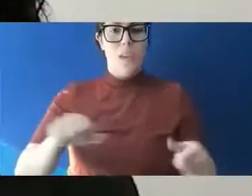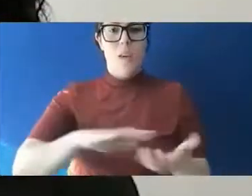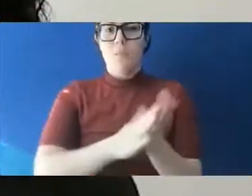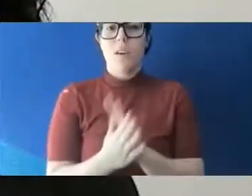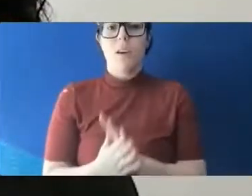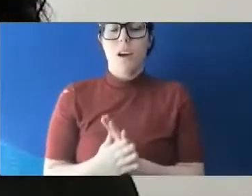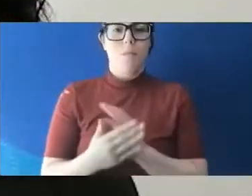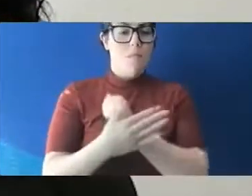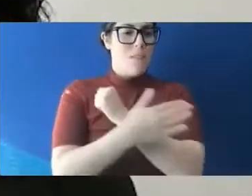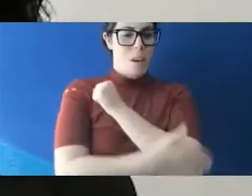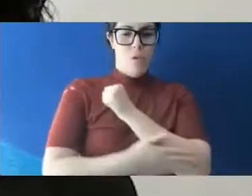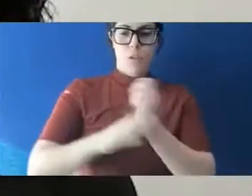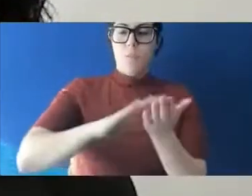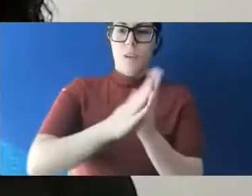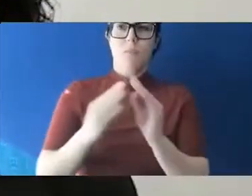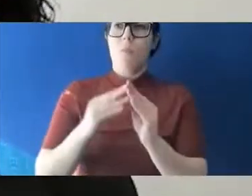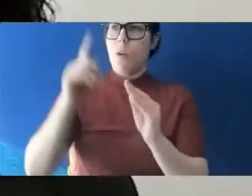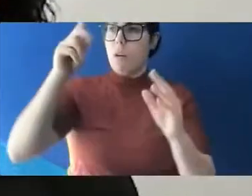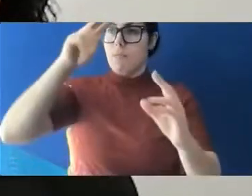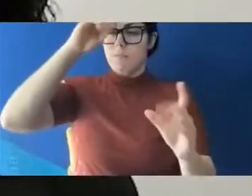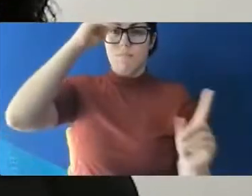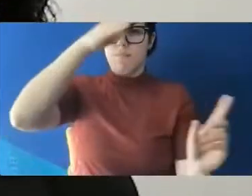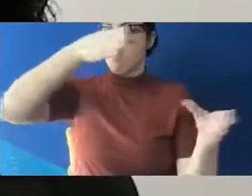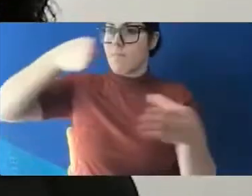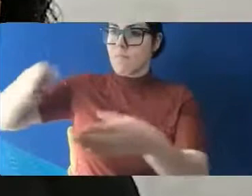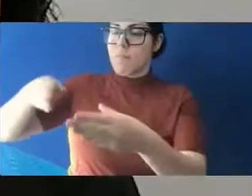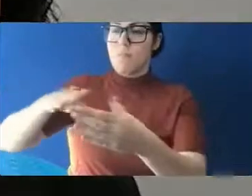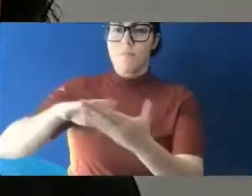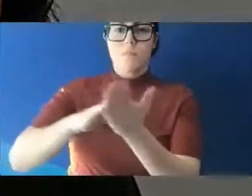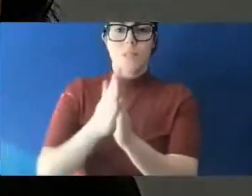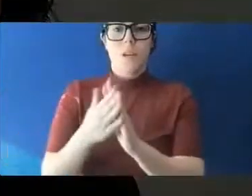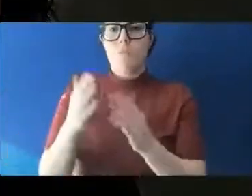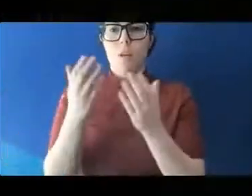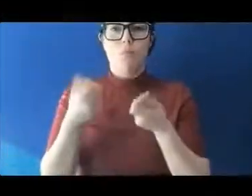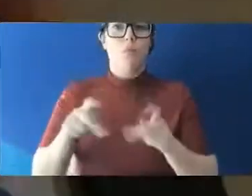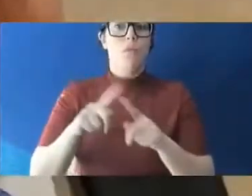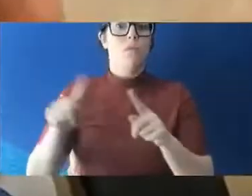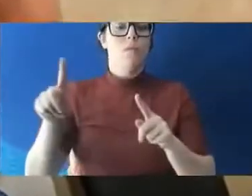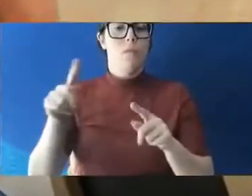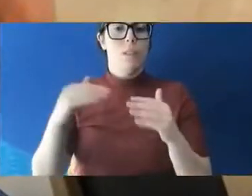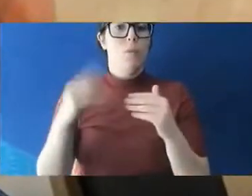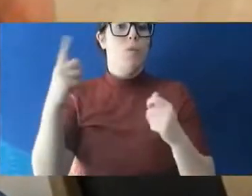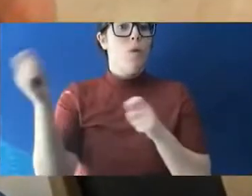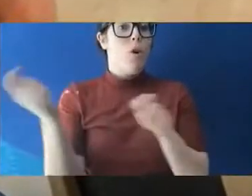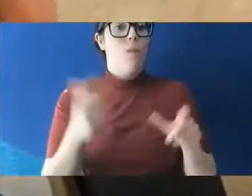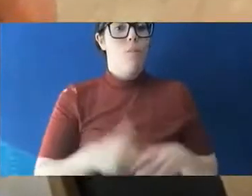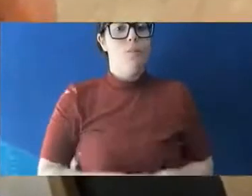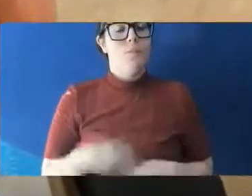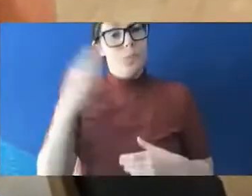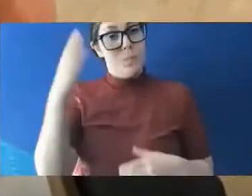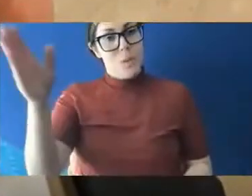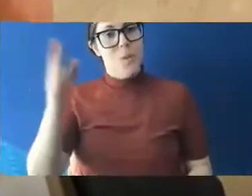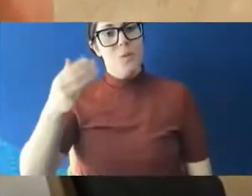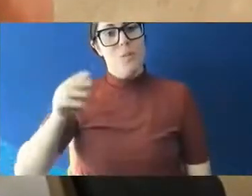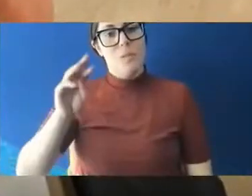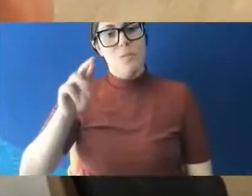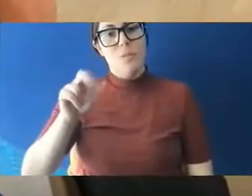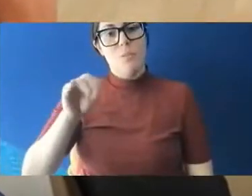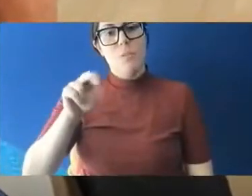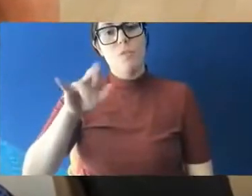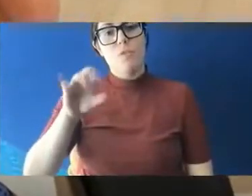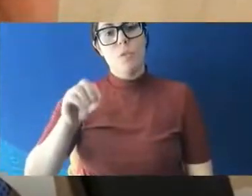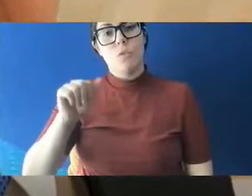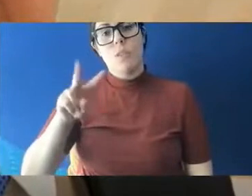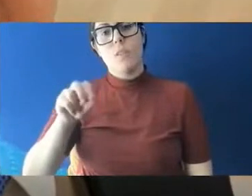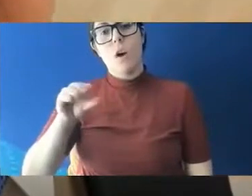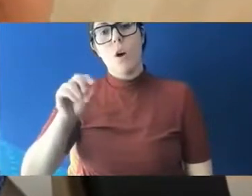to realizing its promise of equality and opportunity for all. Hi, I'm Ramiro Cavazos. I'm the President and CEO of